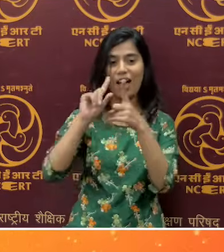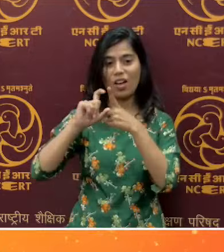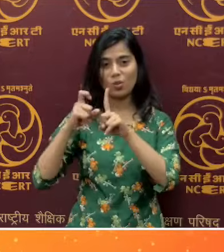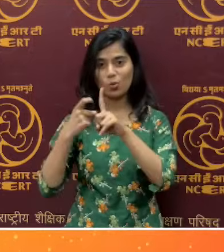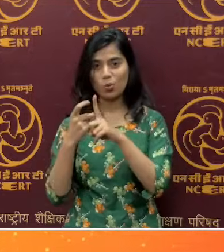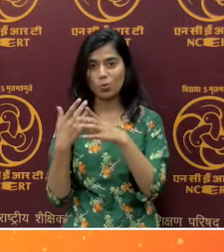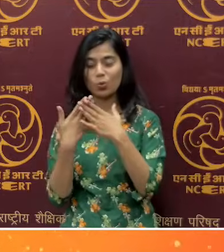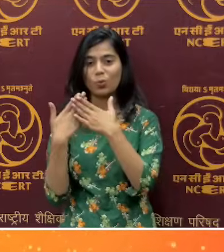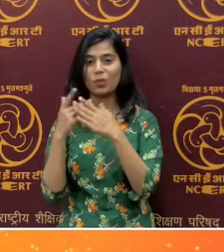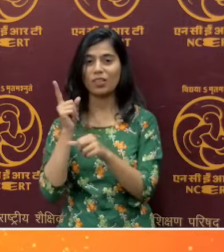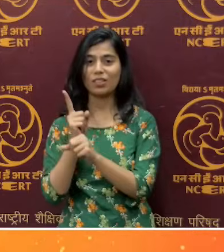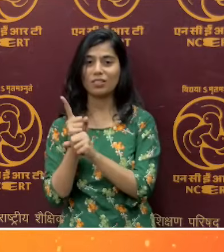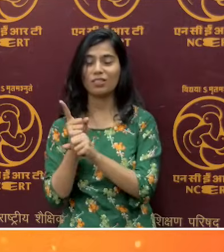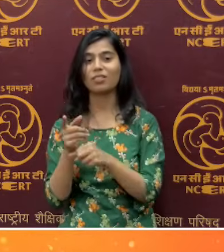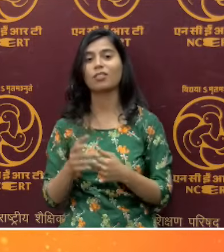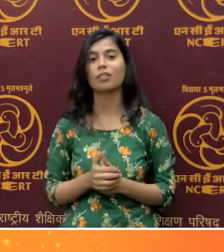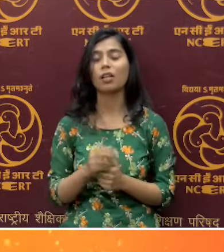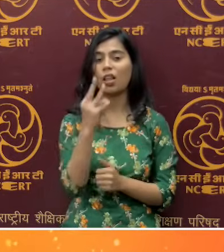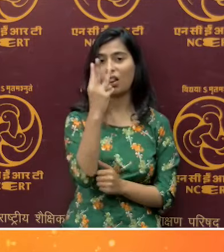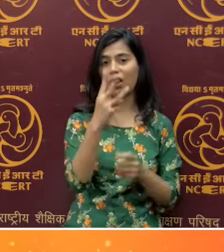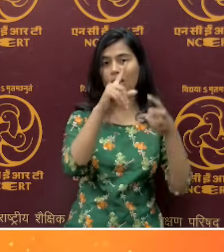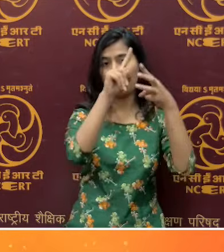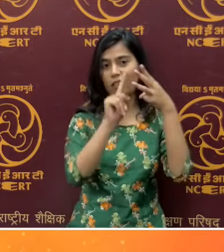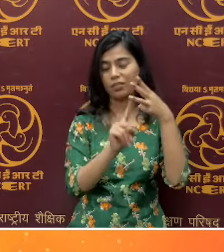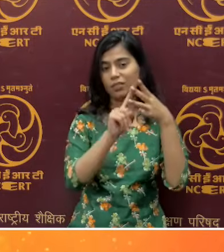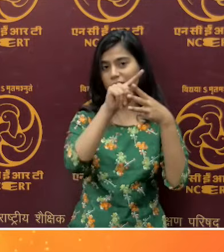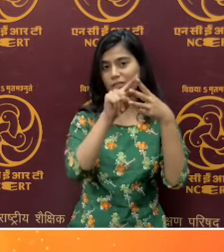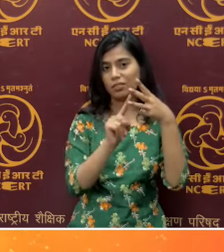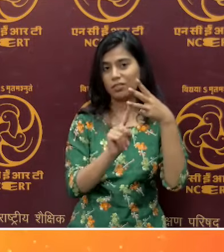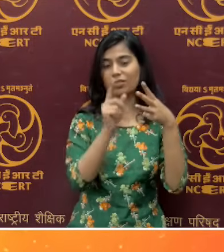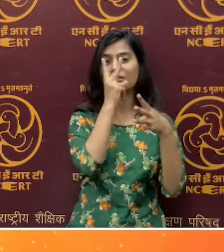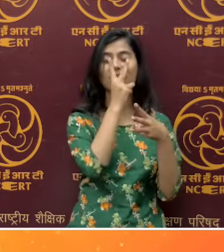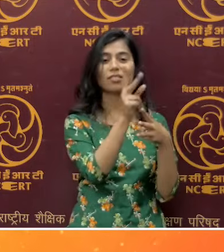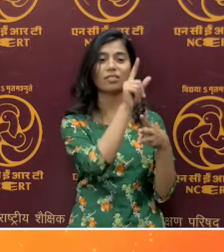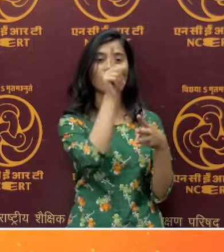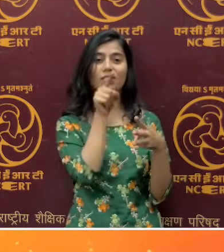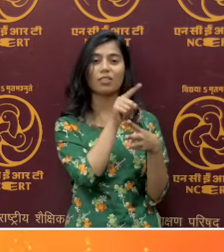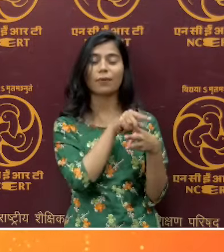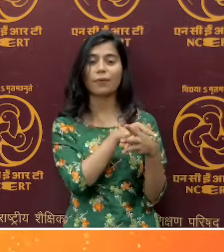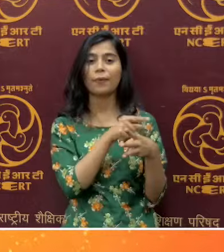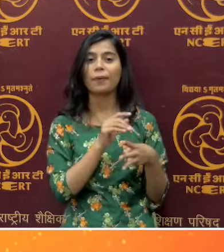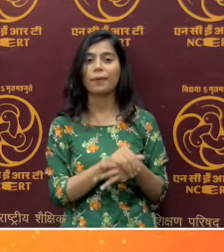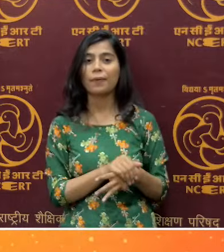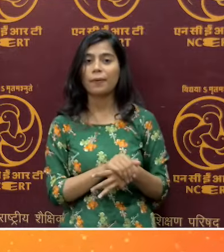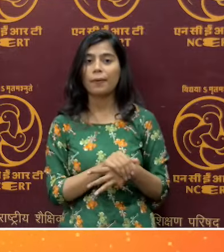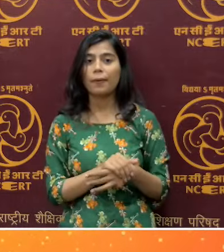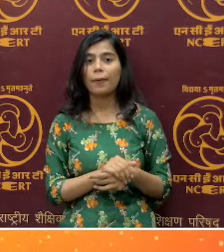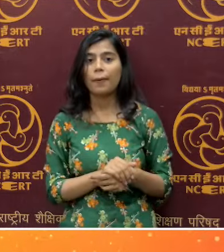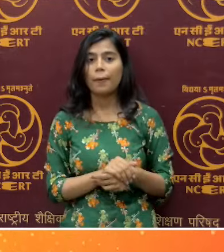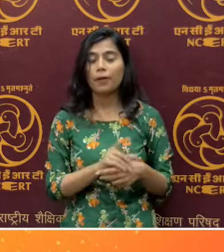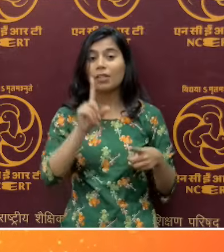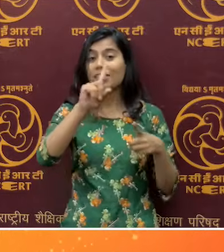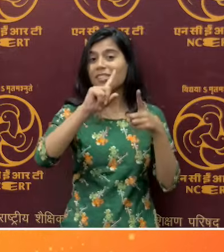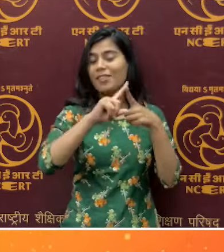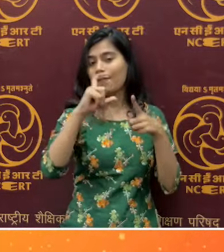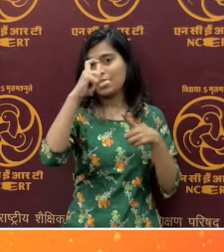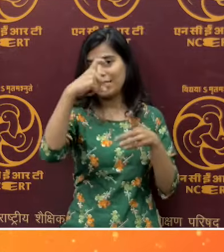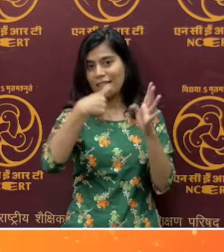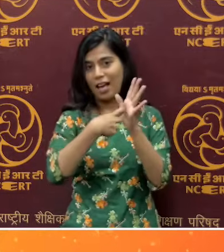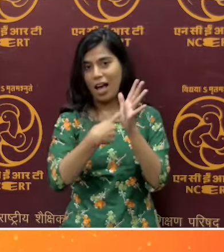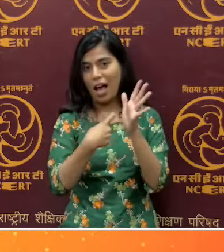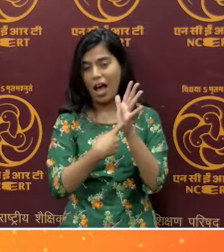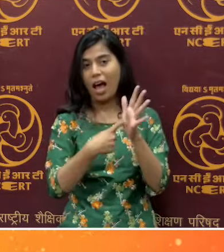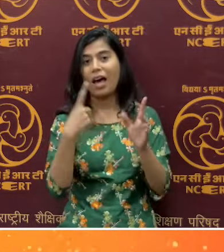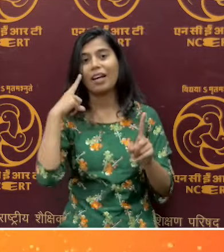role as a special educator, there are 3 options, 3 radio buttons are showing that we can choose as a CRR ID, a